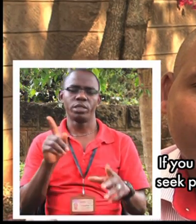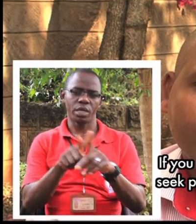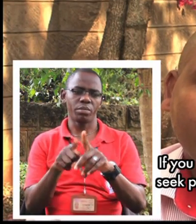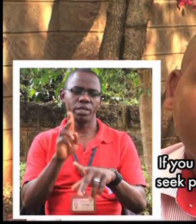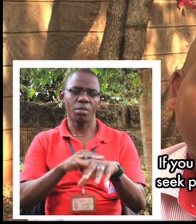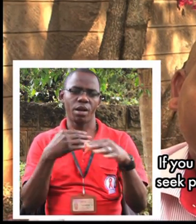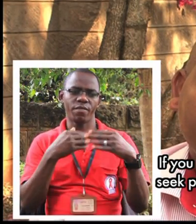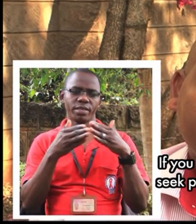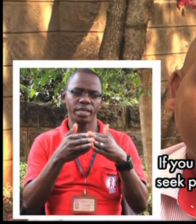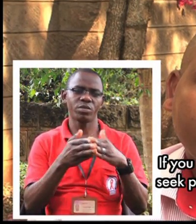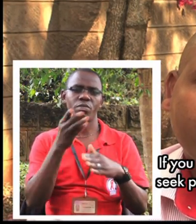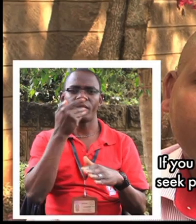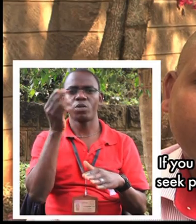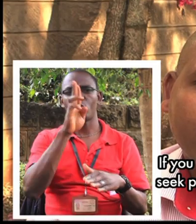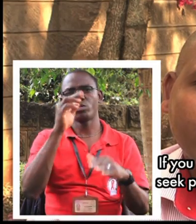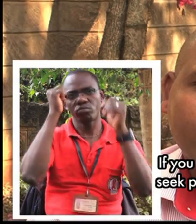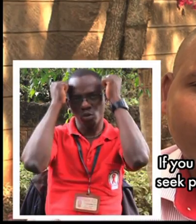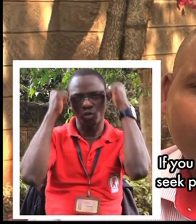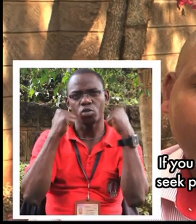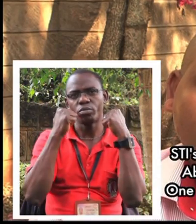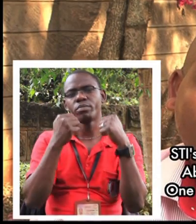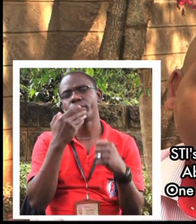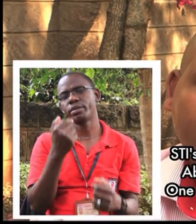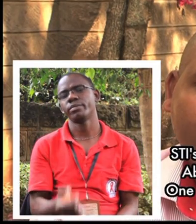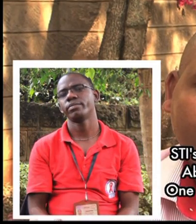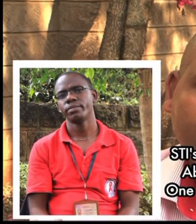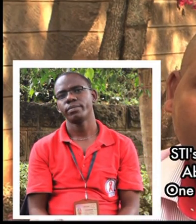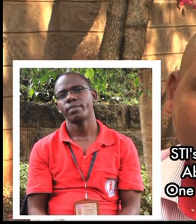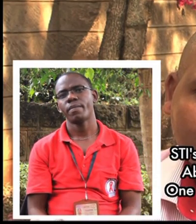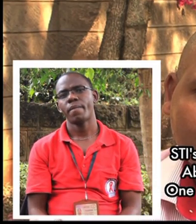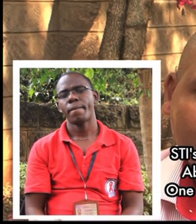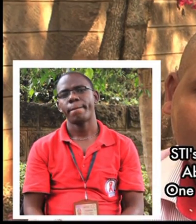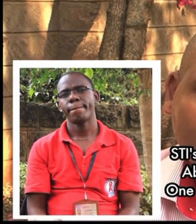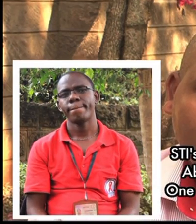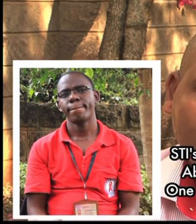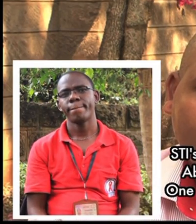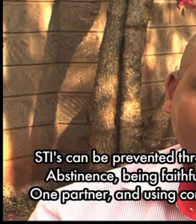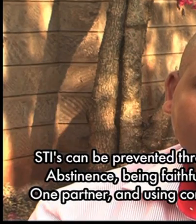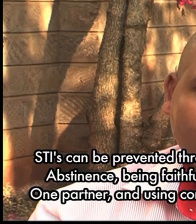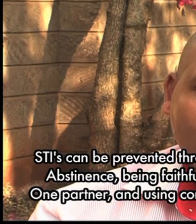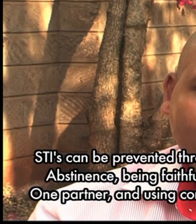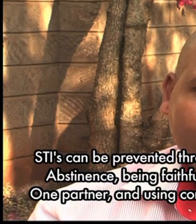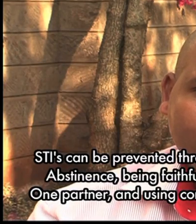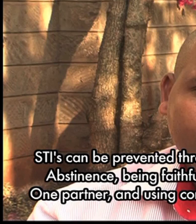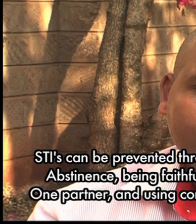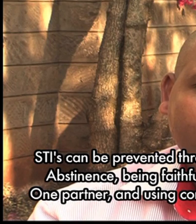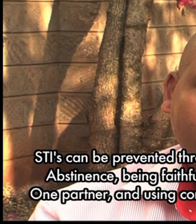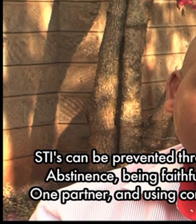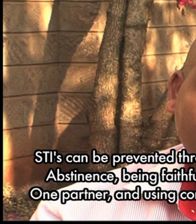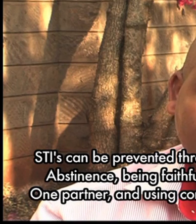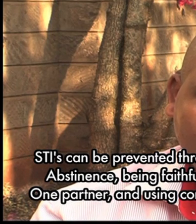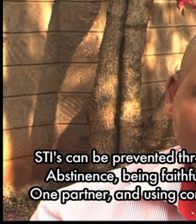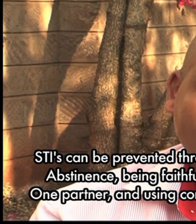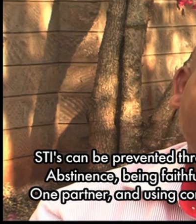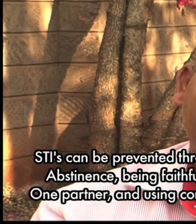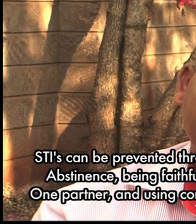clinic. And STIs can be prevented through abstinence from sexual activity,